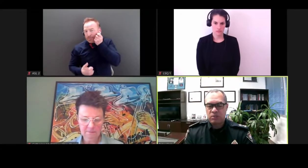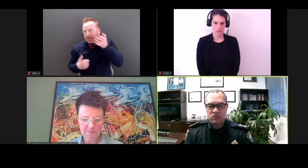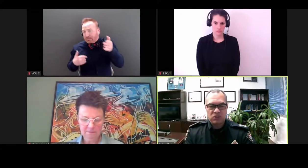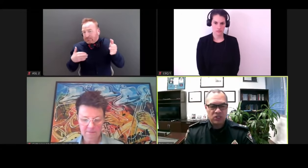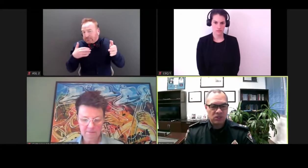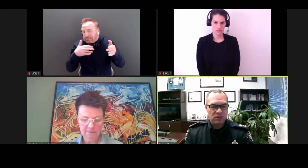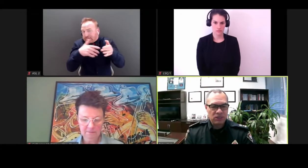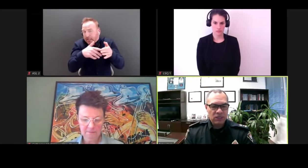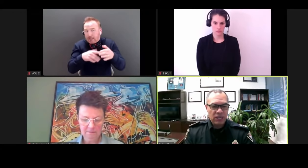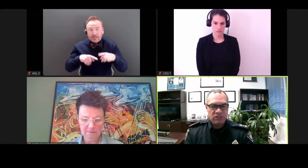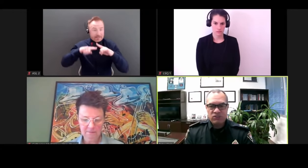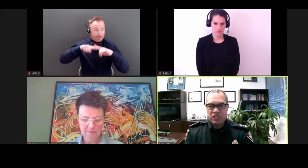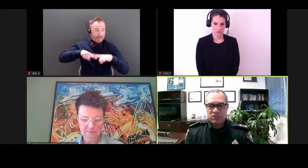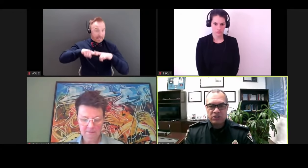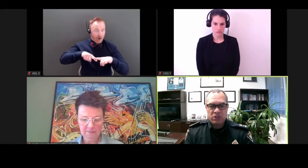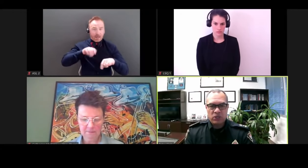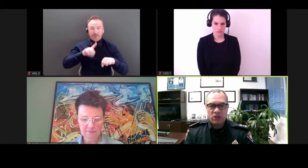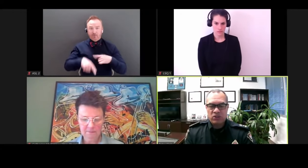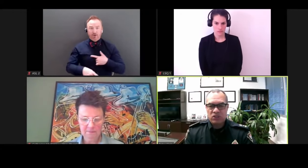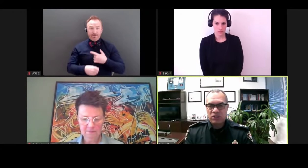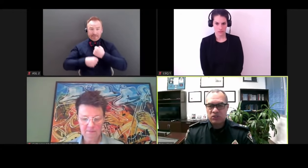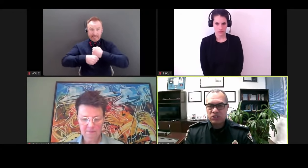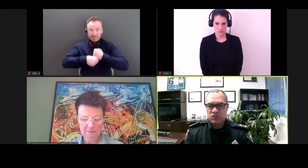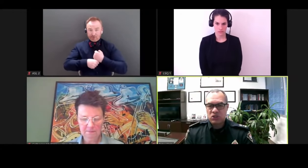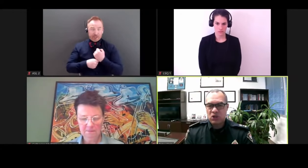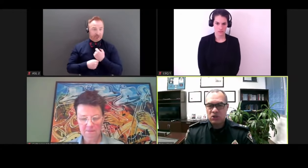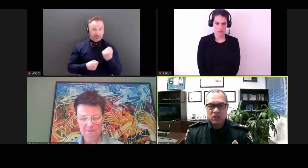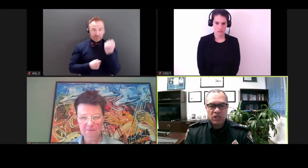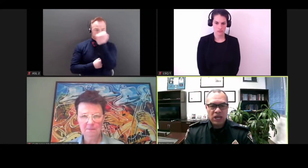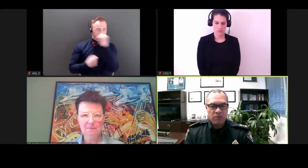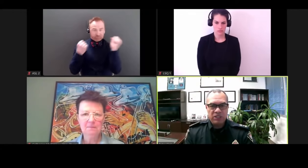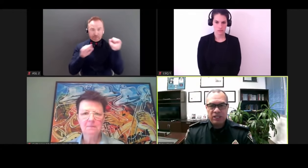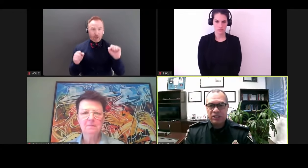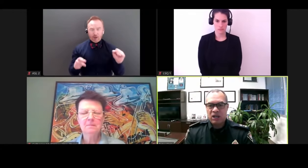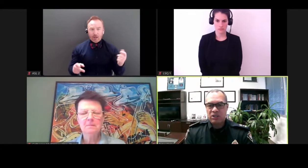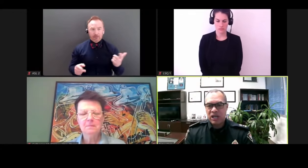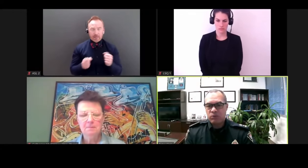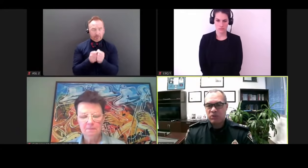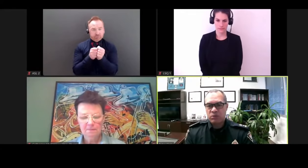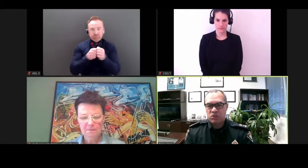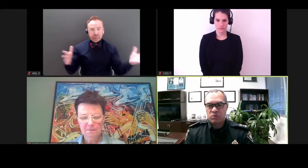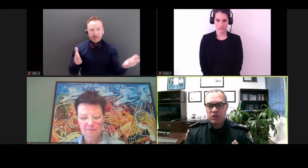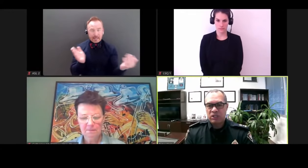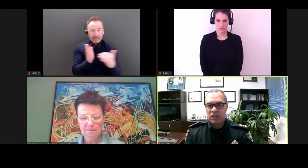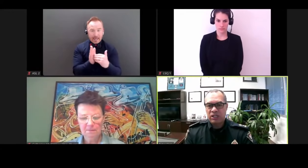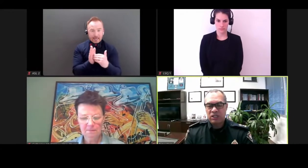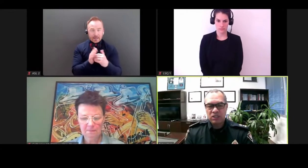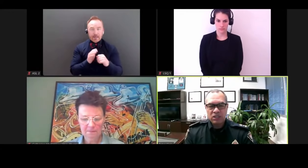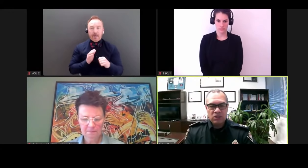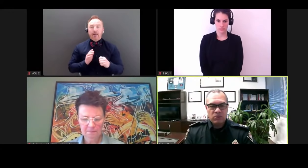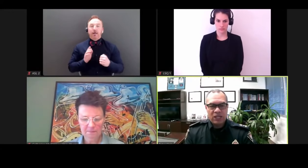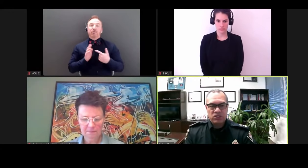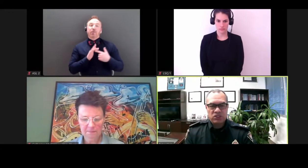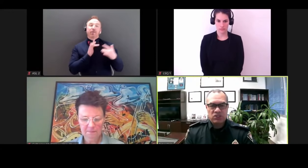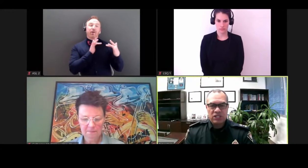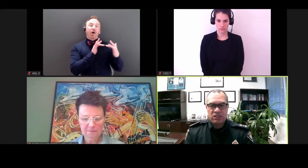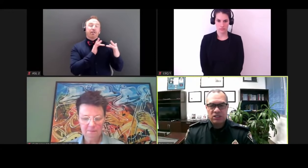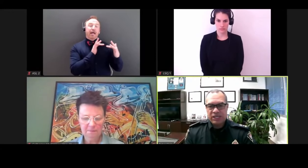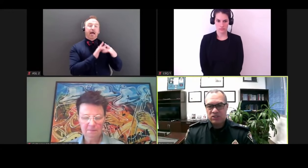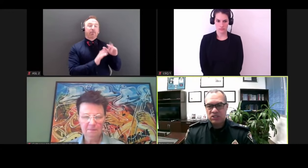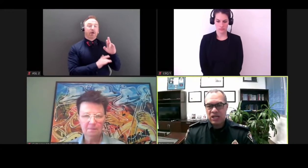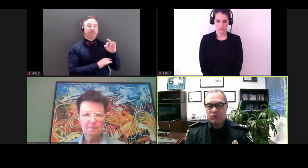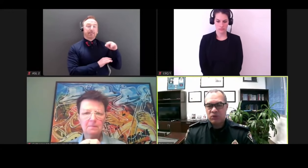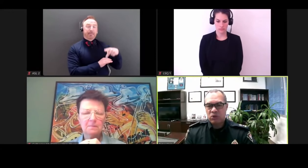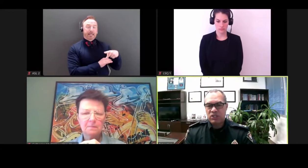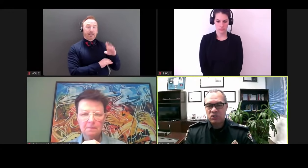large-scale demonstration. As I've said to you and others on this call, I'm in daily contact with Commissioner Brenda Luckey. We actually just sent the